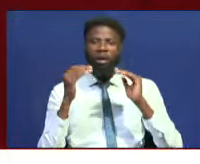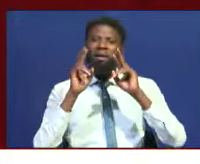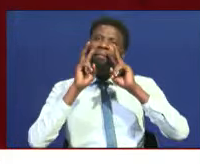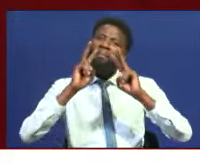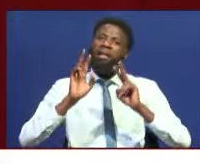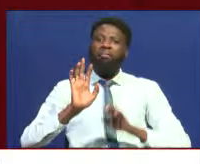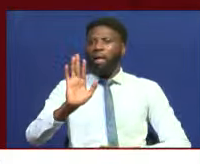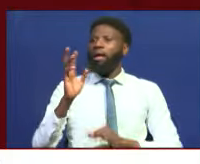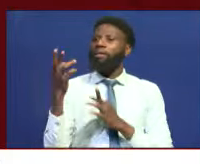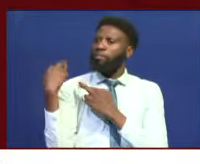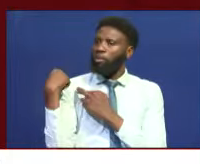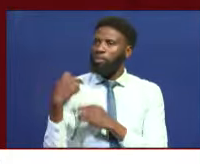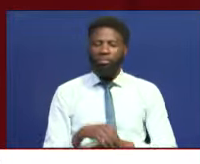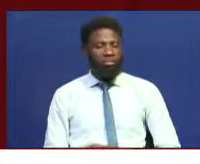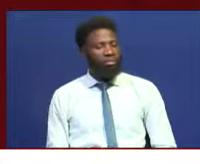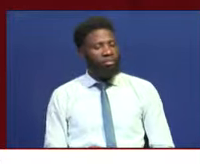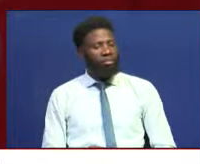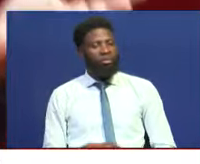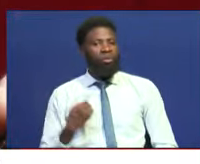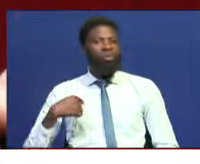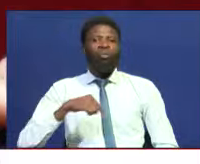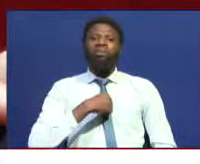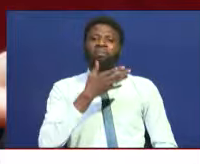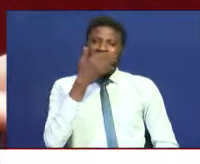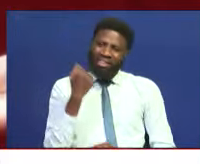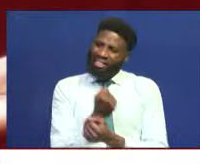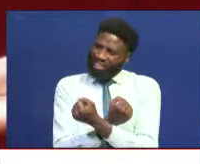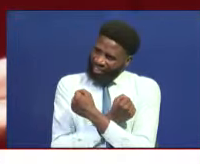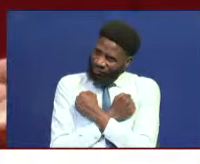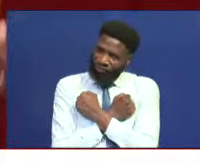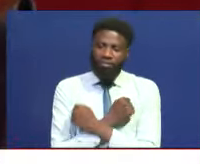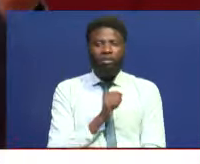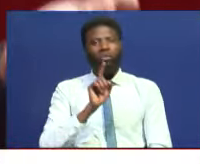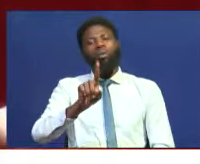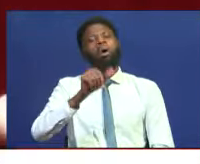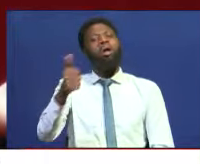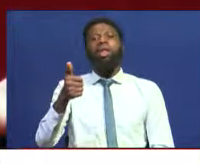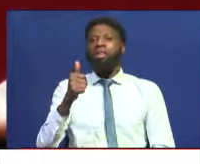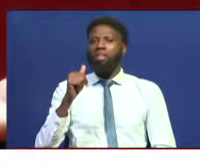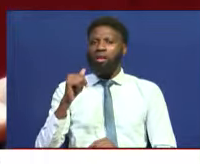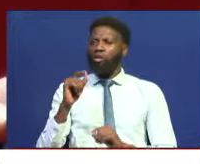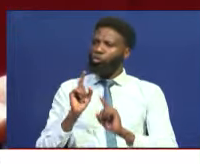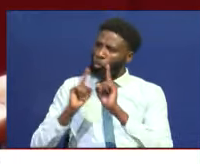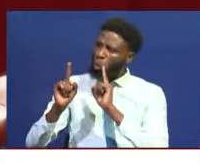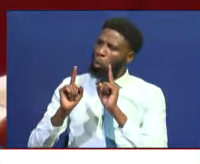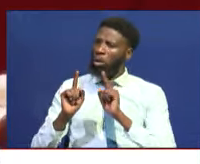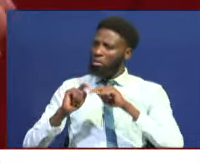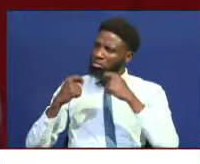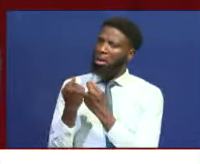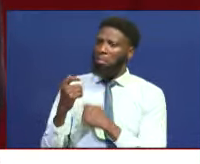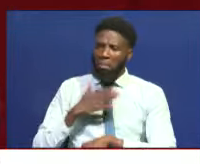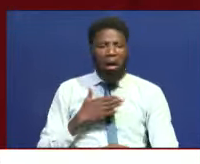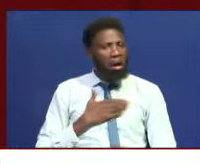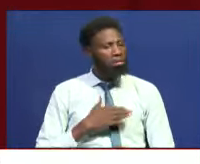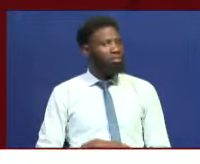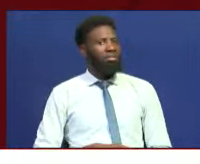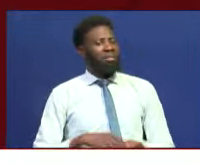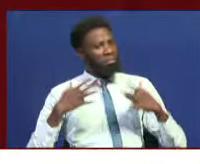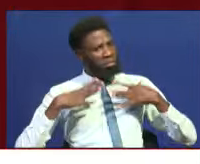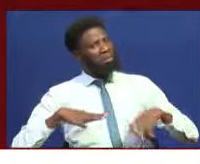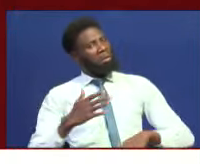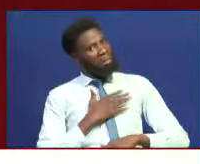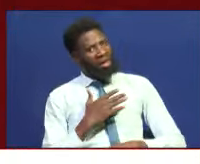na mambo ya kuzungumuza hii kabila yangu, hawa watu yangu. Kila mtu ni mtu